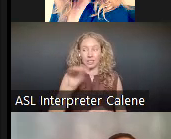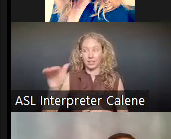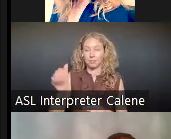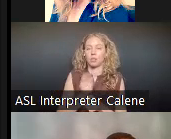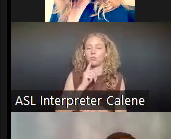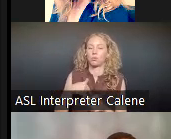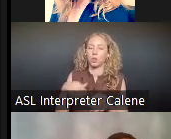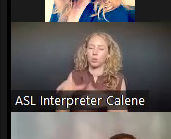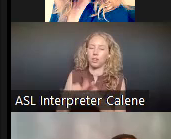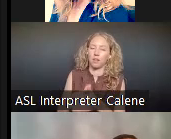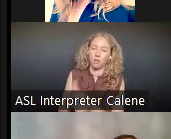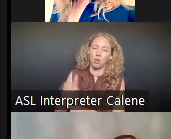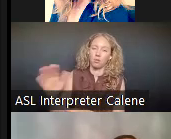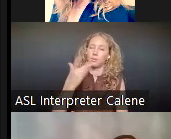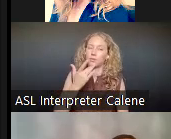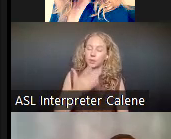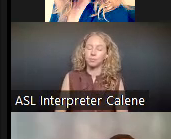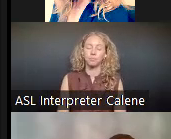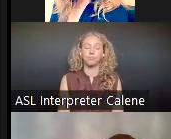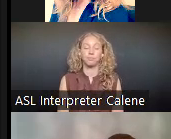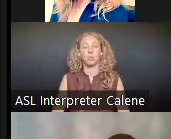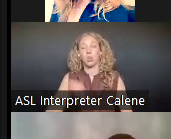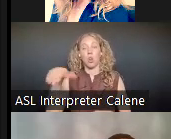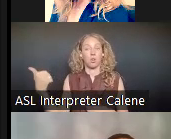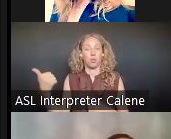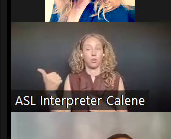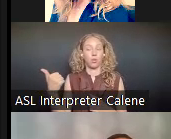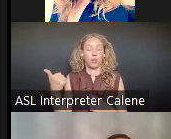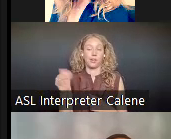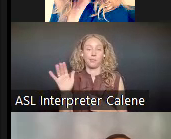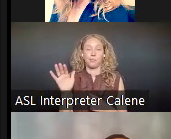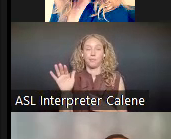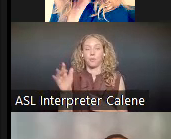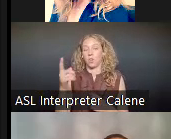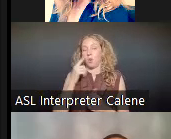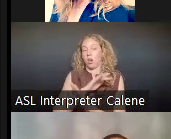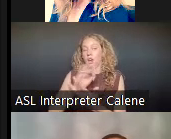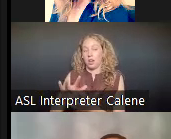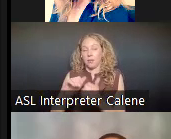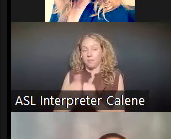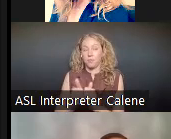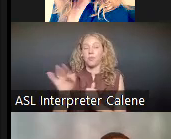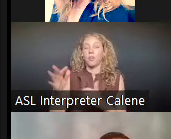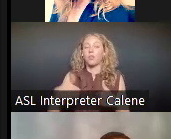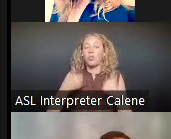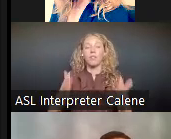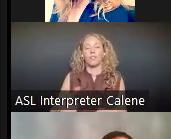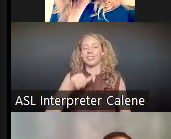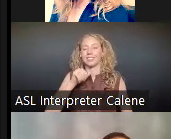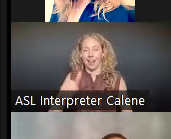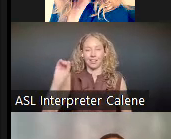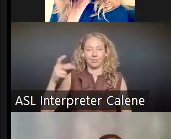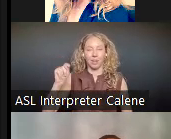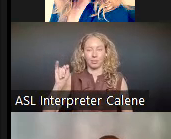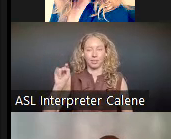according to their preferences. The other way when it comes to contacting is if the survivor has not opted in, right?